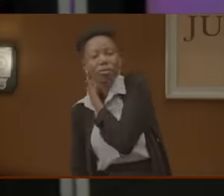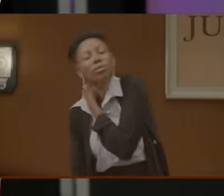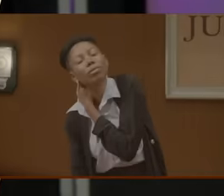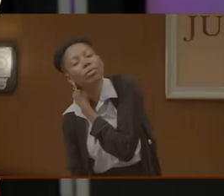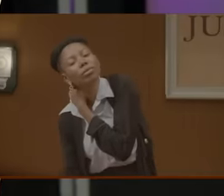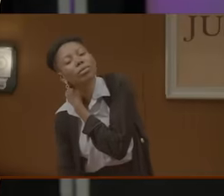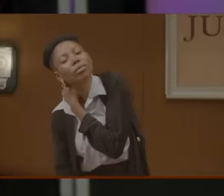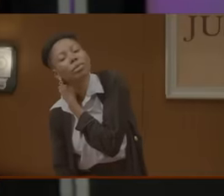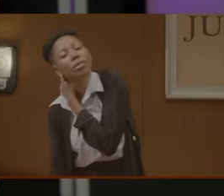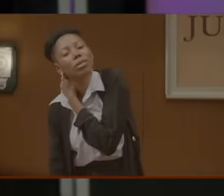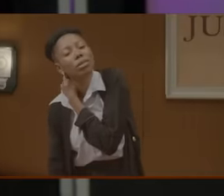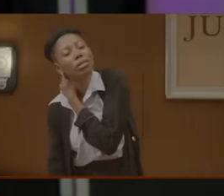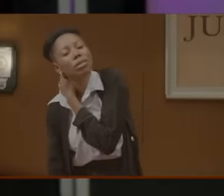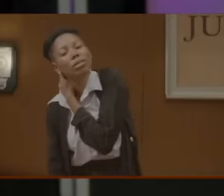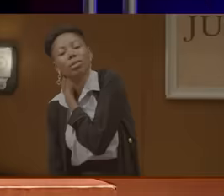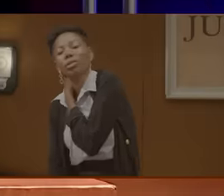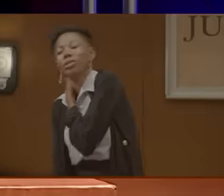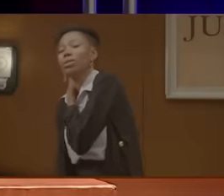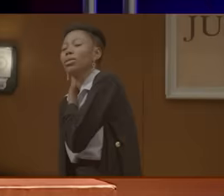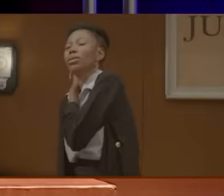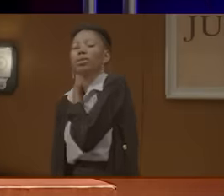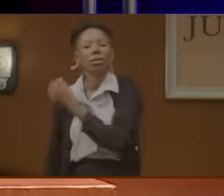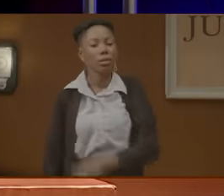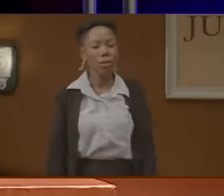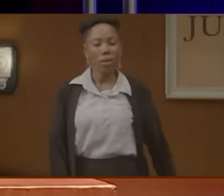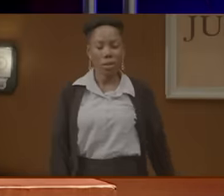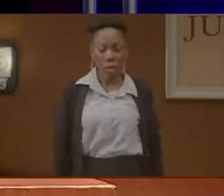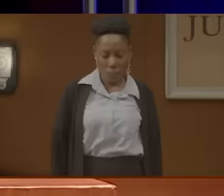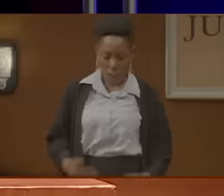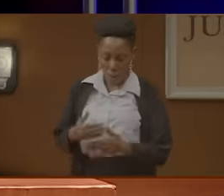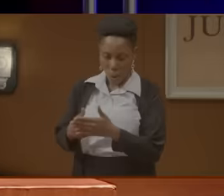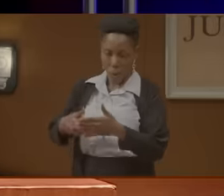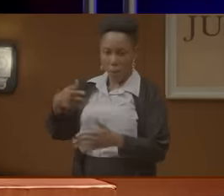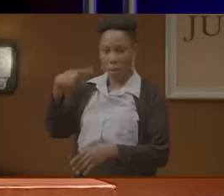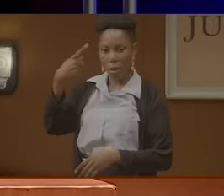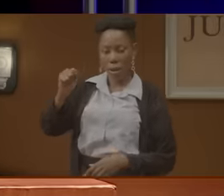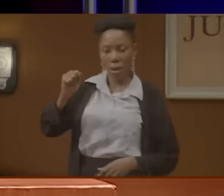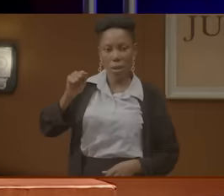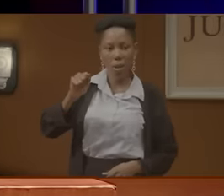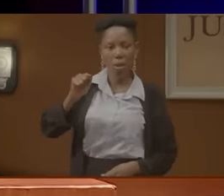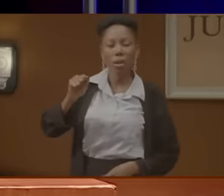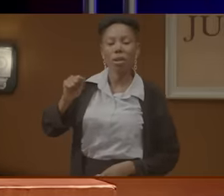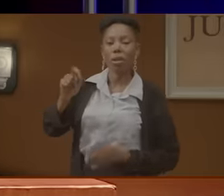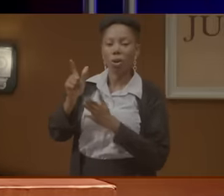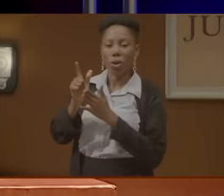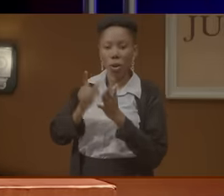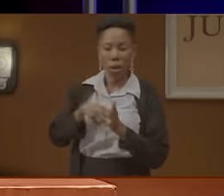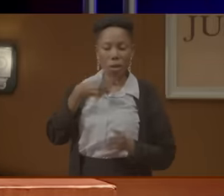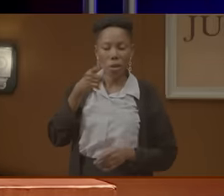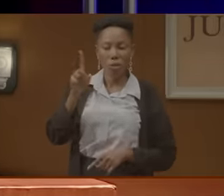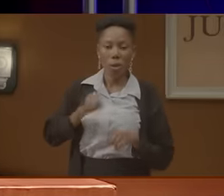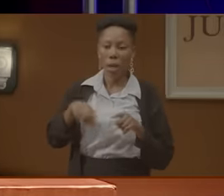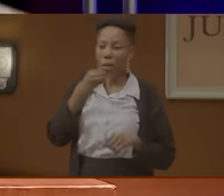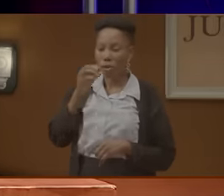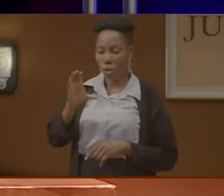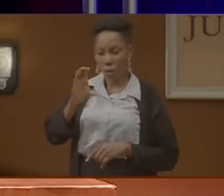Before she now, you now return them. Before the lawyer now call and say, you cannot eat your cake. I mean, I made it. Eat your cake and have it. Have it. You that